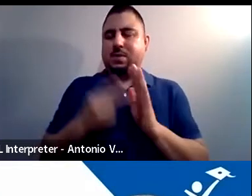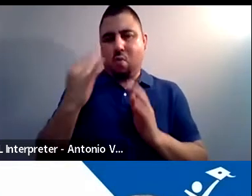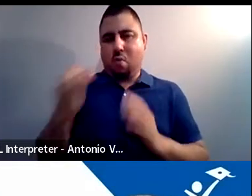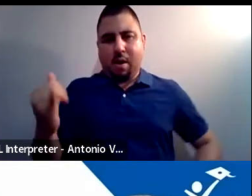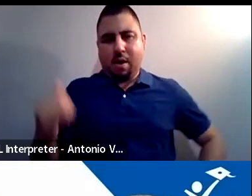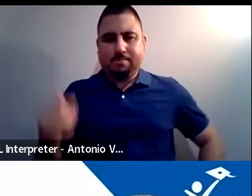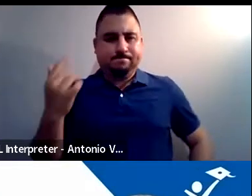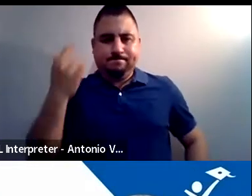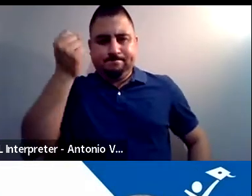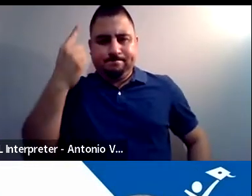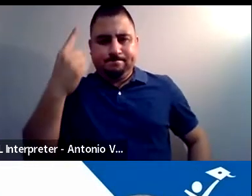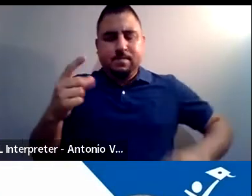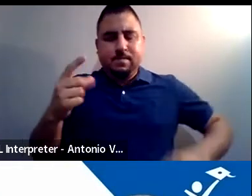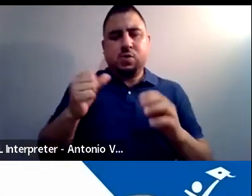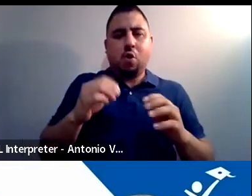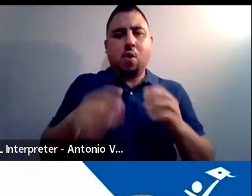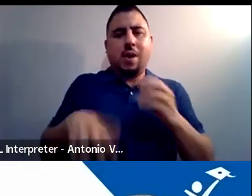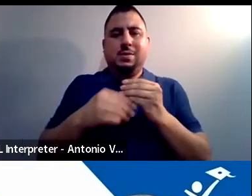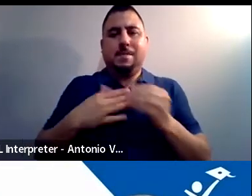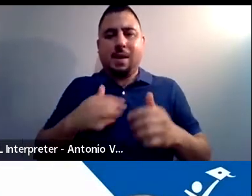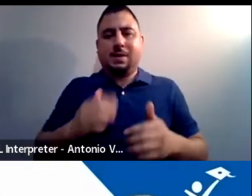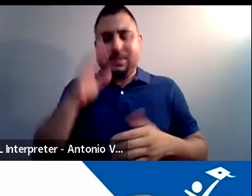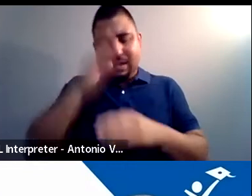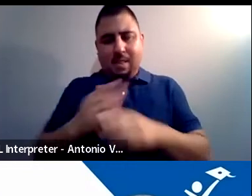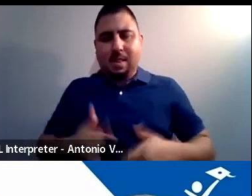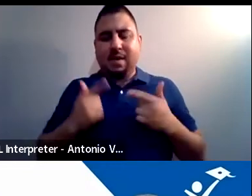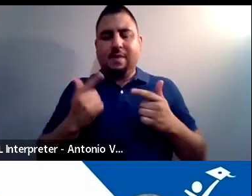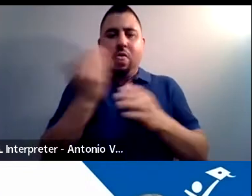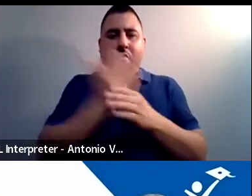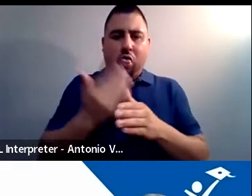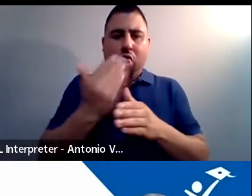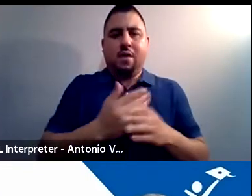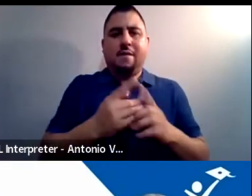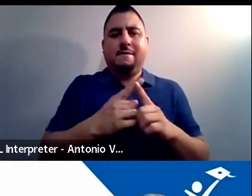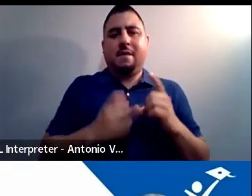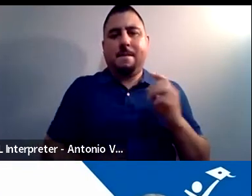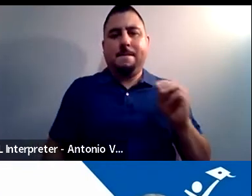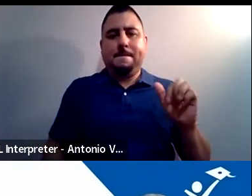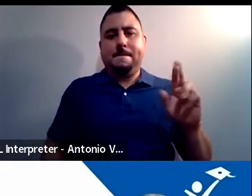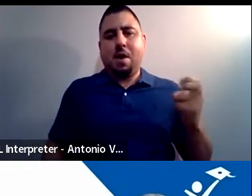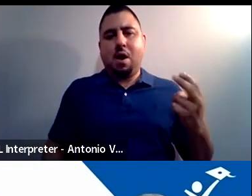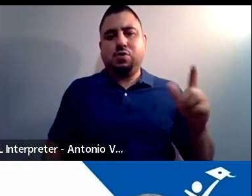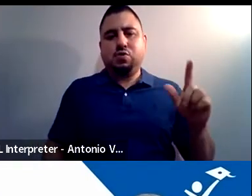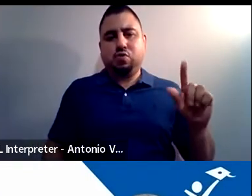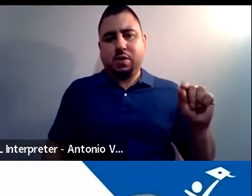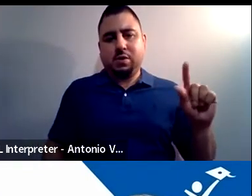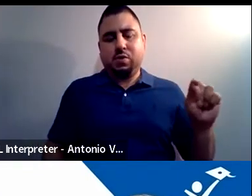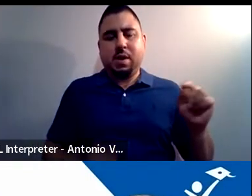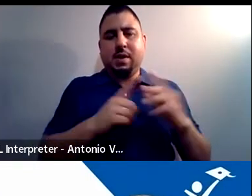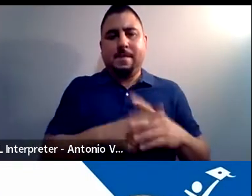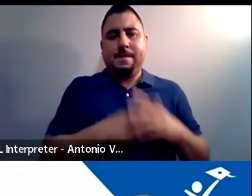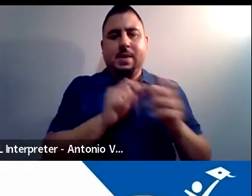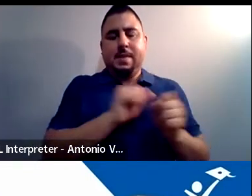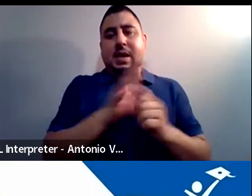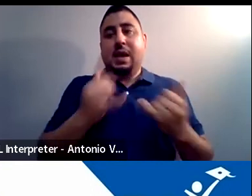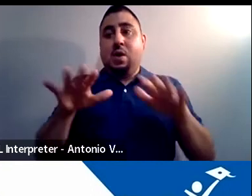pardon. Additionally, my son's life has been disrupted time and time again since March 2020 at the beginning of the pandemic. We are finally